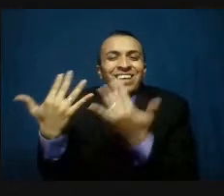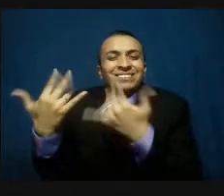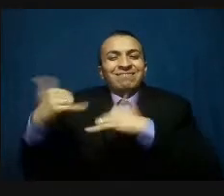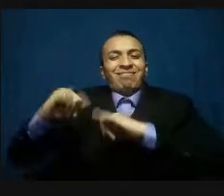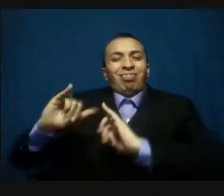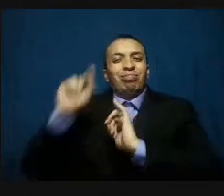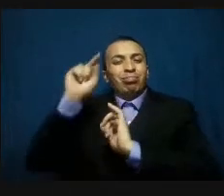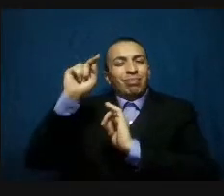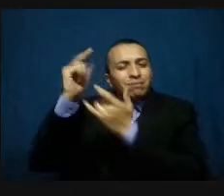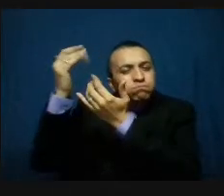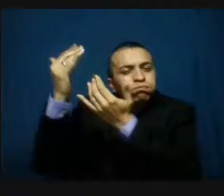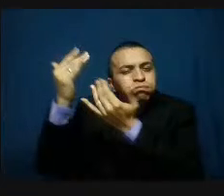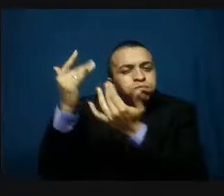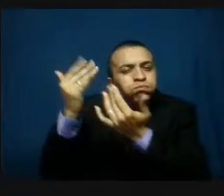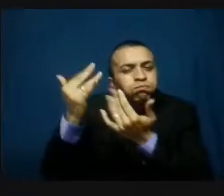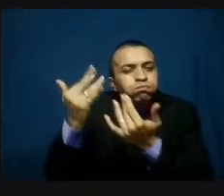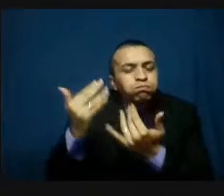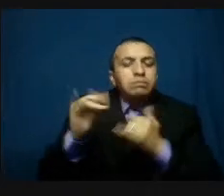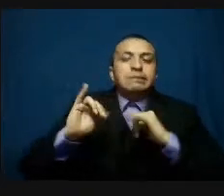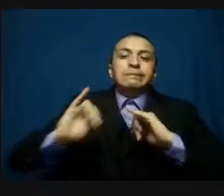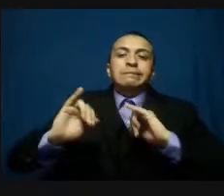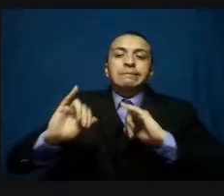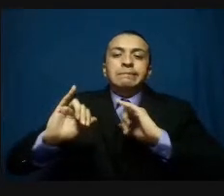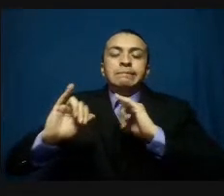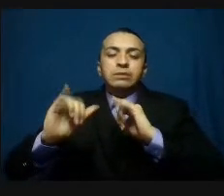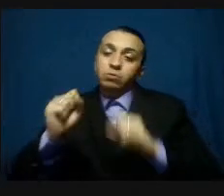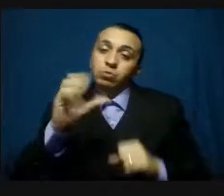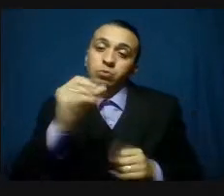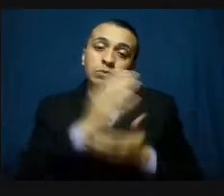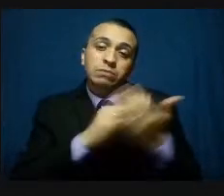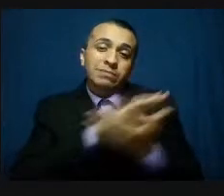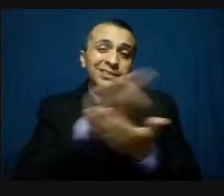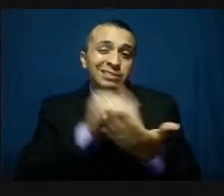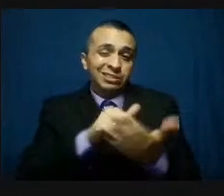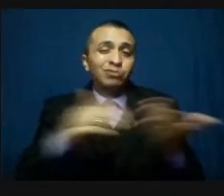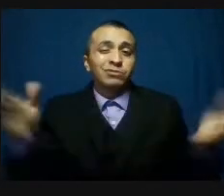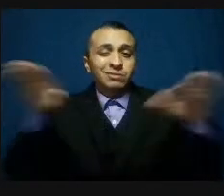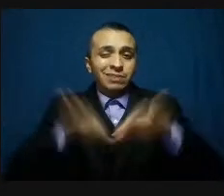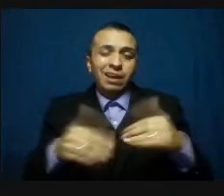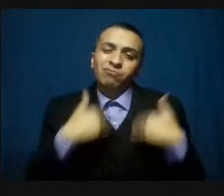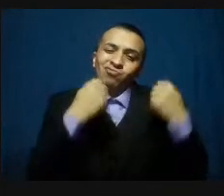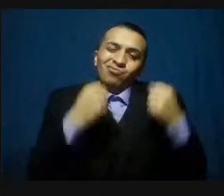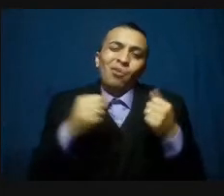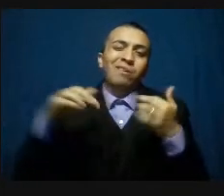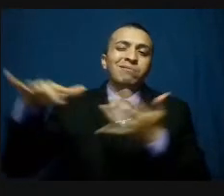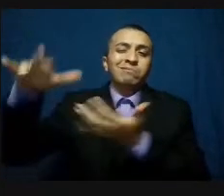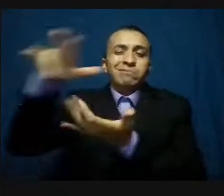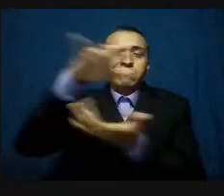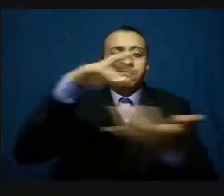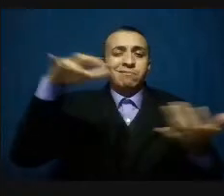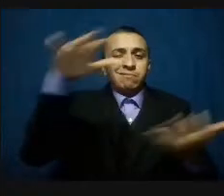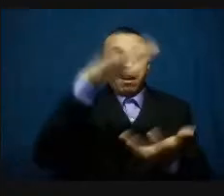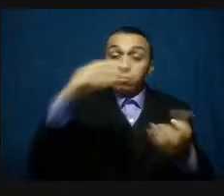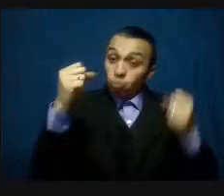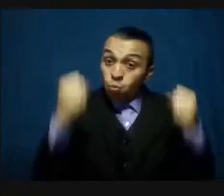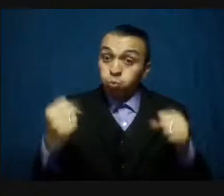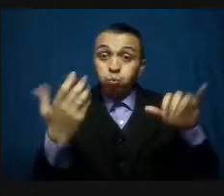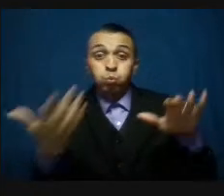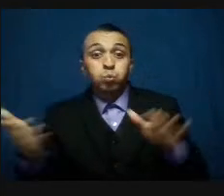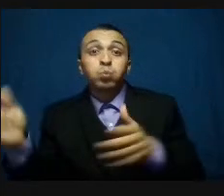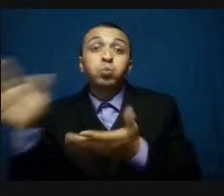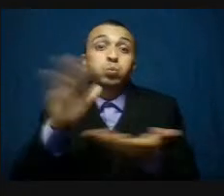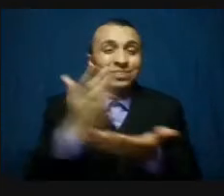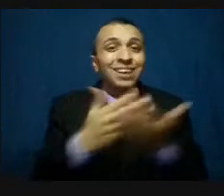the southwest. So areas in the Central Valley got a lot of smoke. However, with the strong winds, we did have an inversion set up.